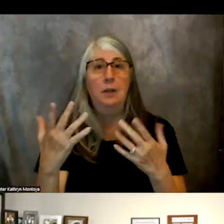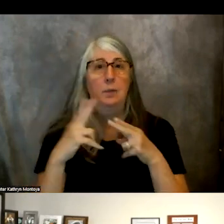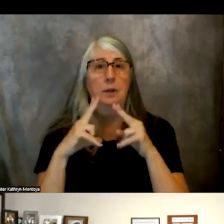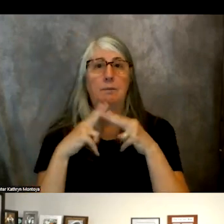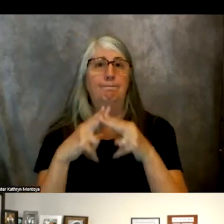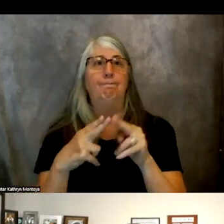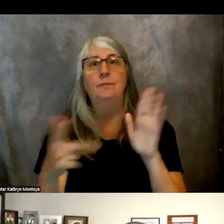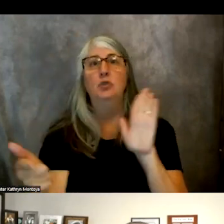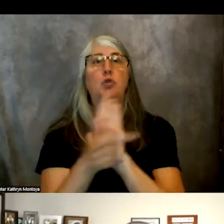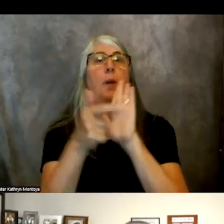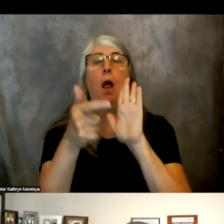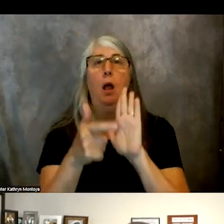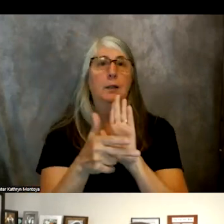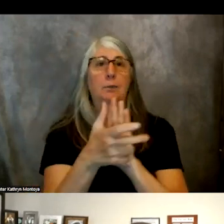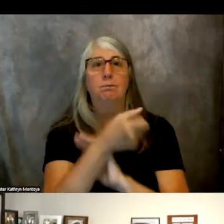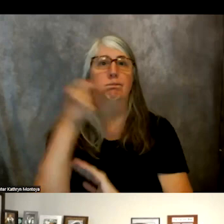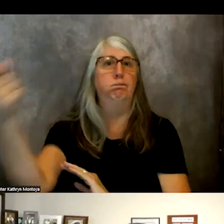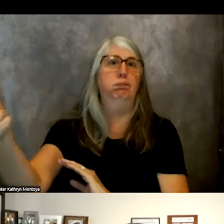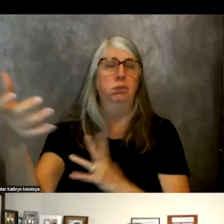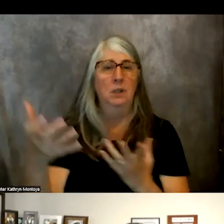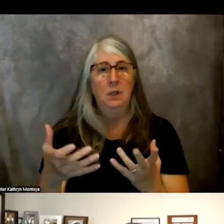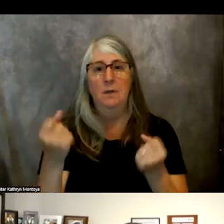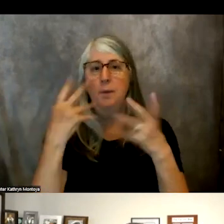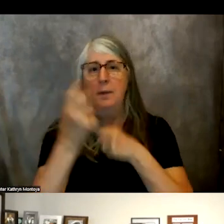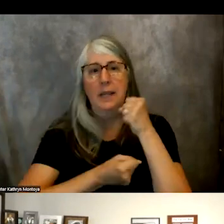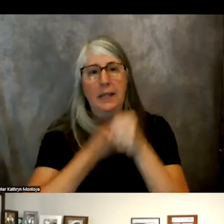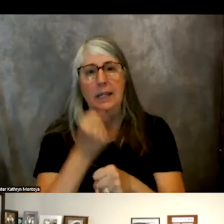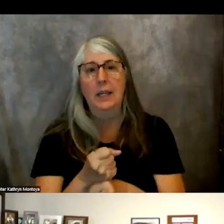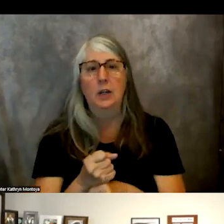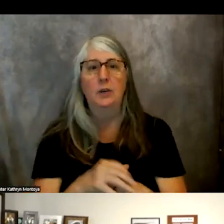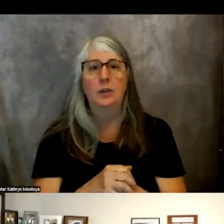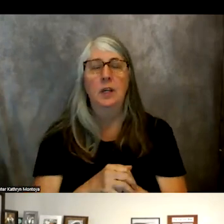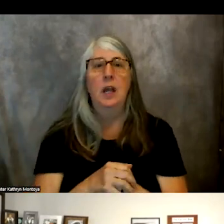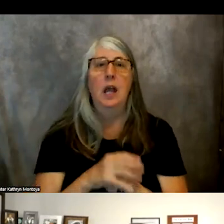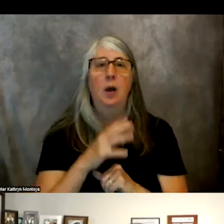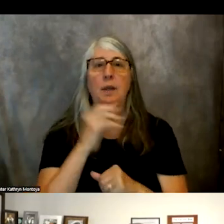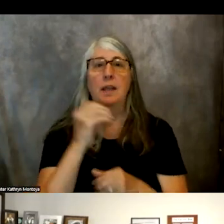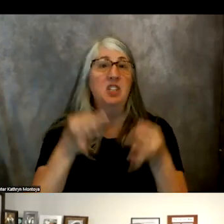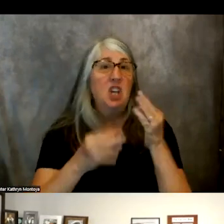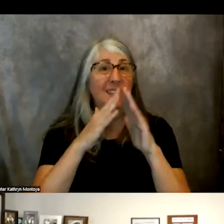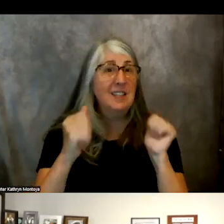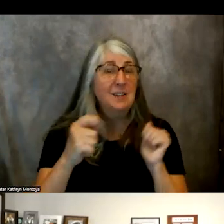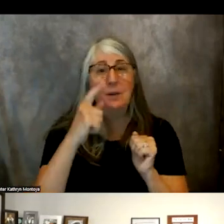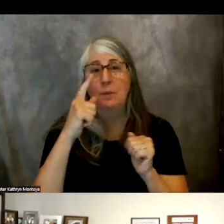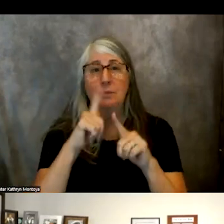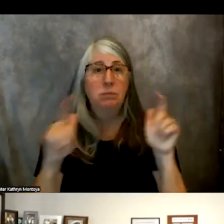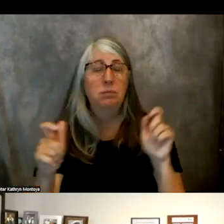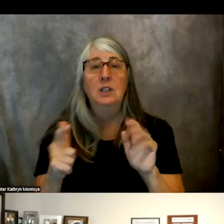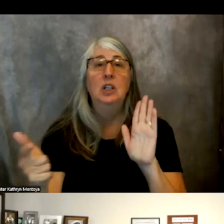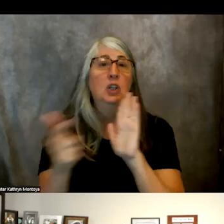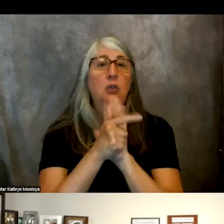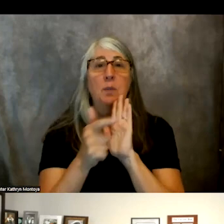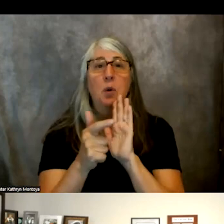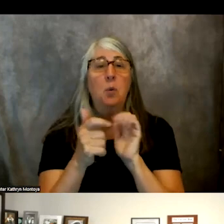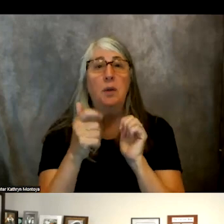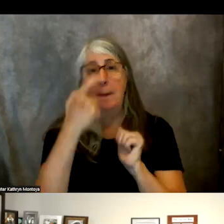decades, resulting in an unholy alliance between the justice system and the mental health system. This criminal justice system response to mental health